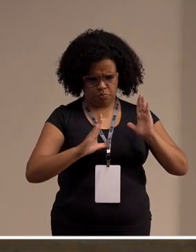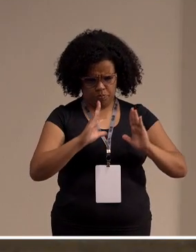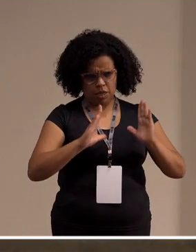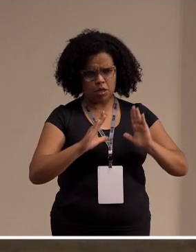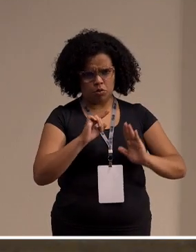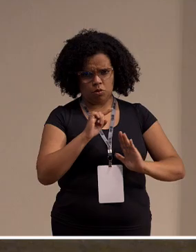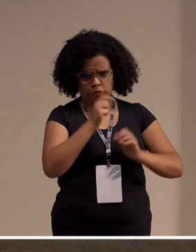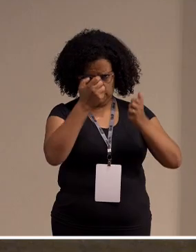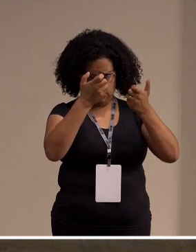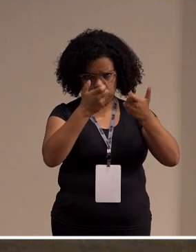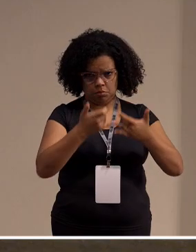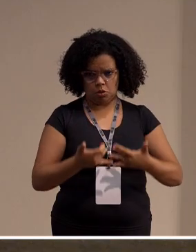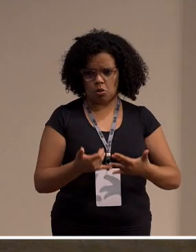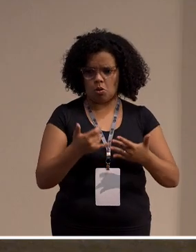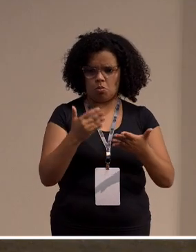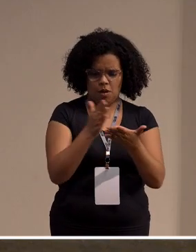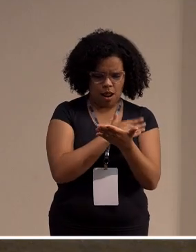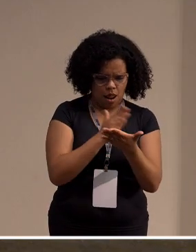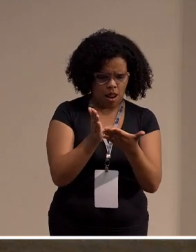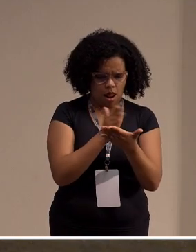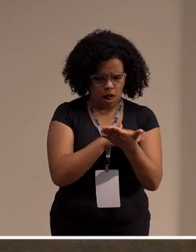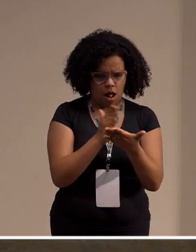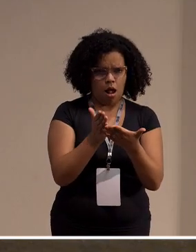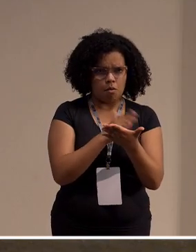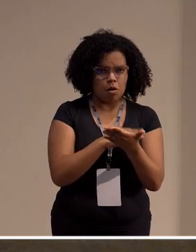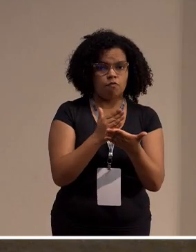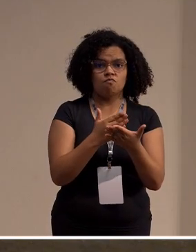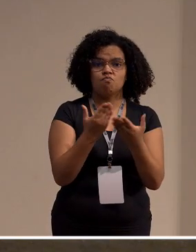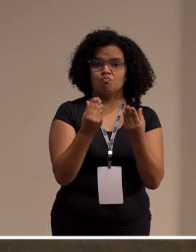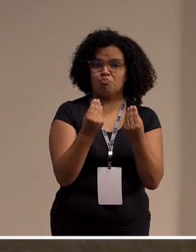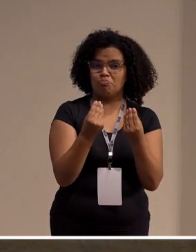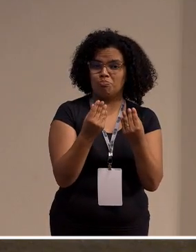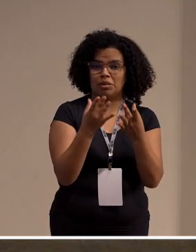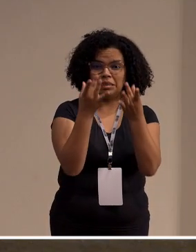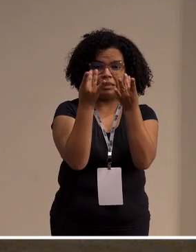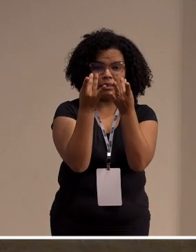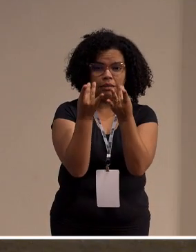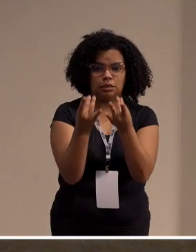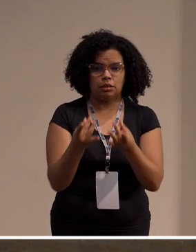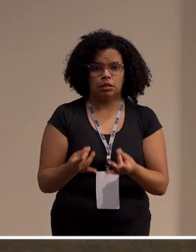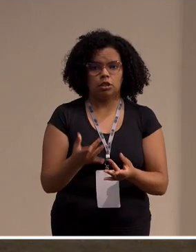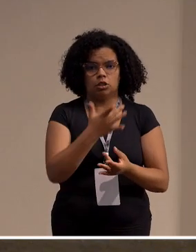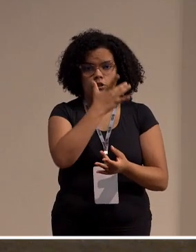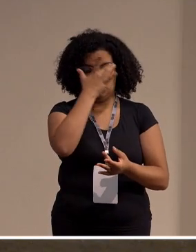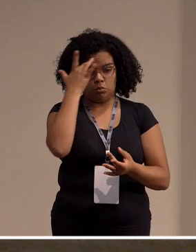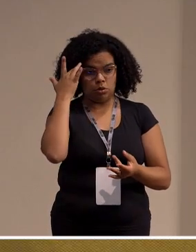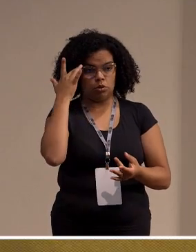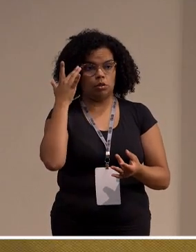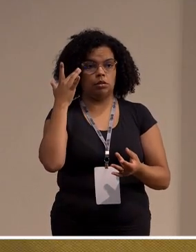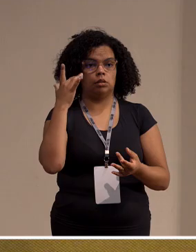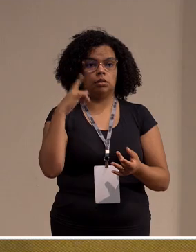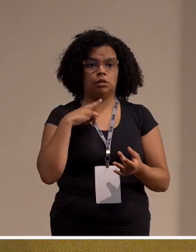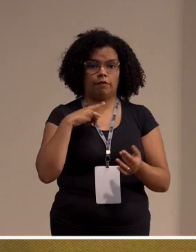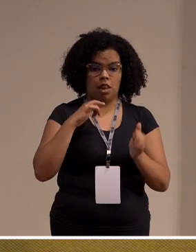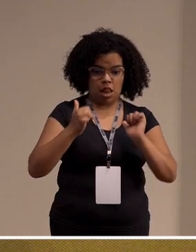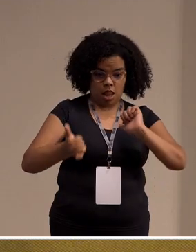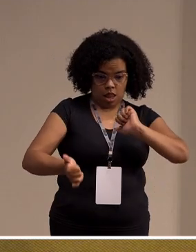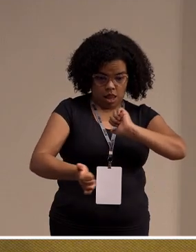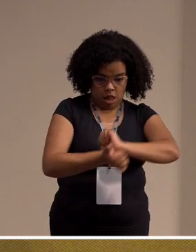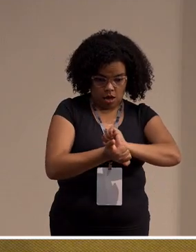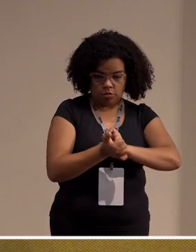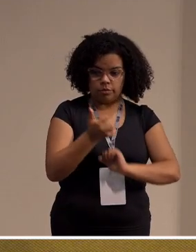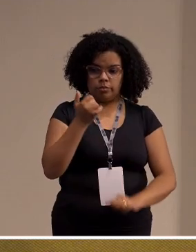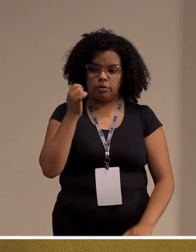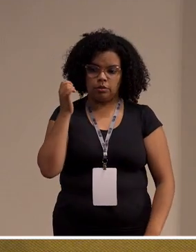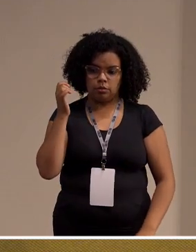As you say, there are many narratives written by people who were enslaved in the United States. And I read as many as I could get my hands